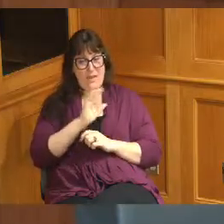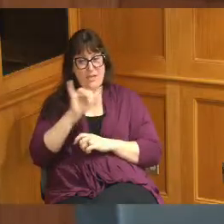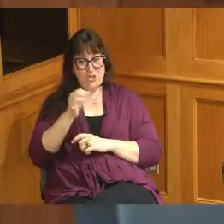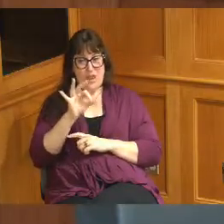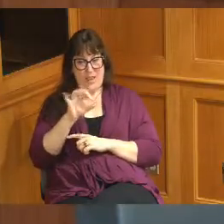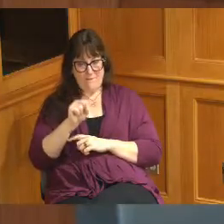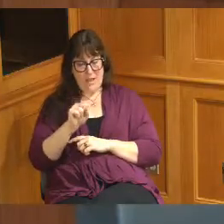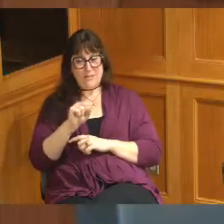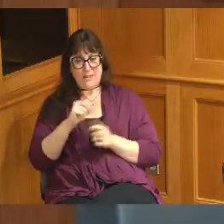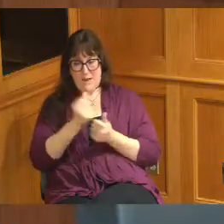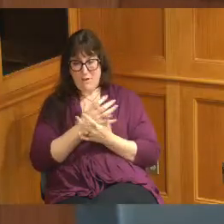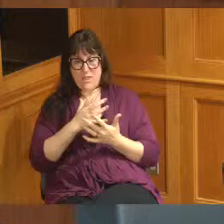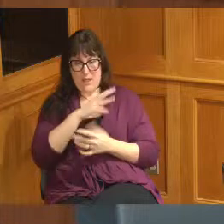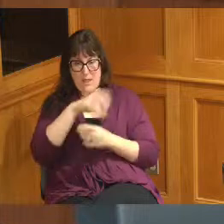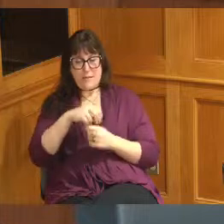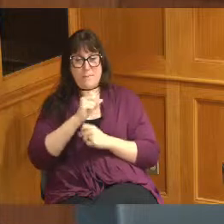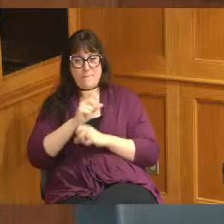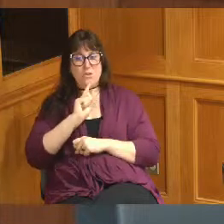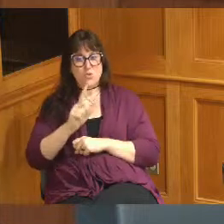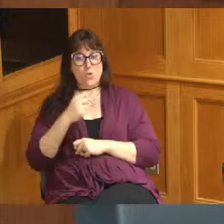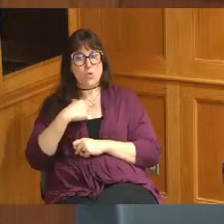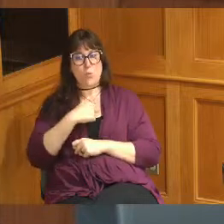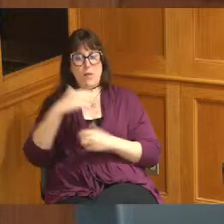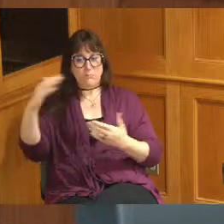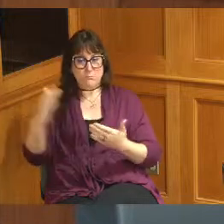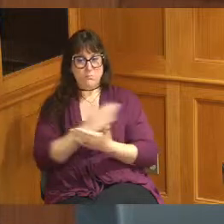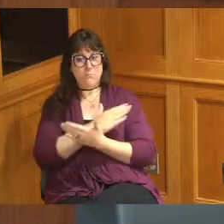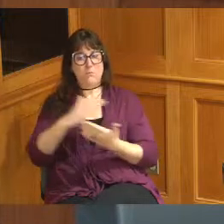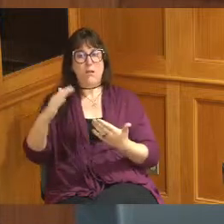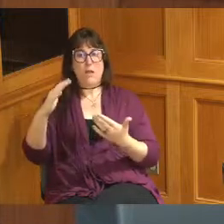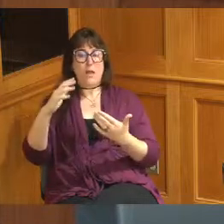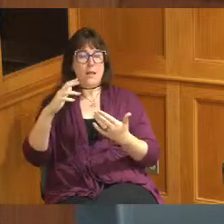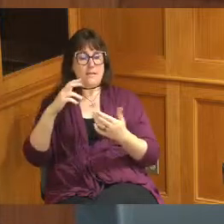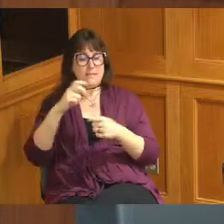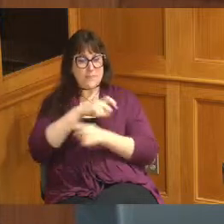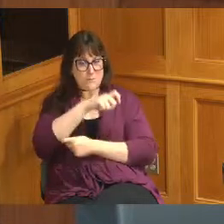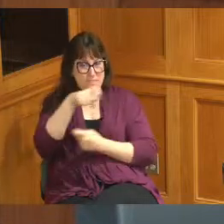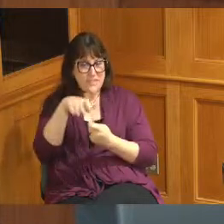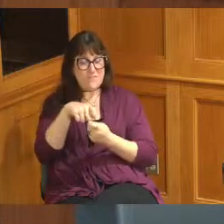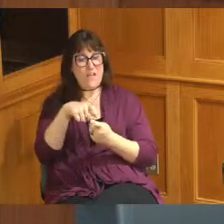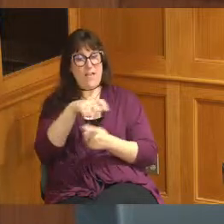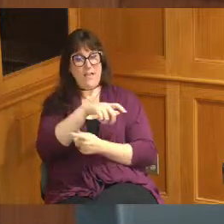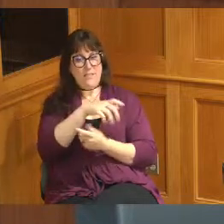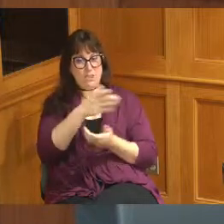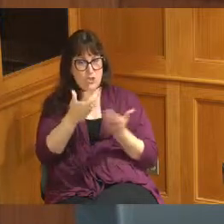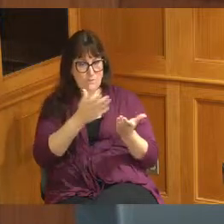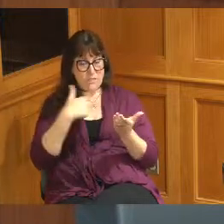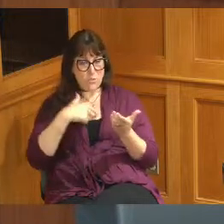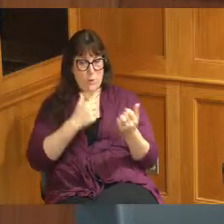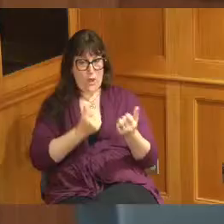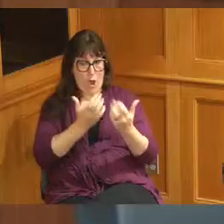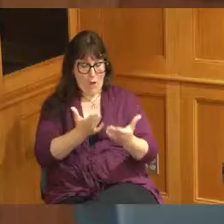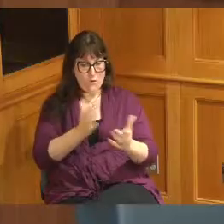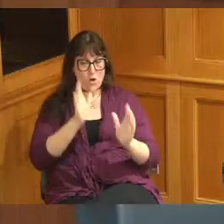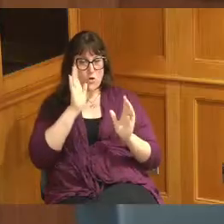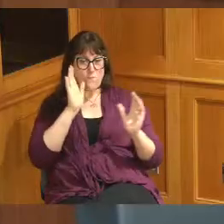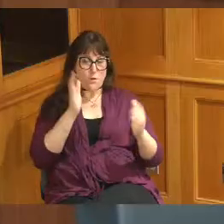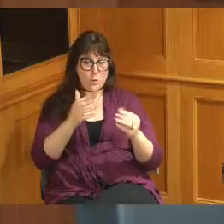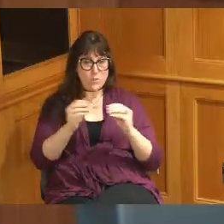as well to make sure that we were taking a very broad look at the levy and specific services within the levies, more focus